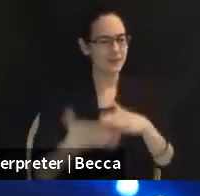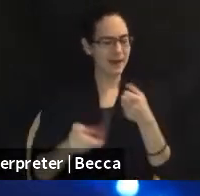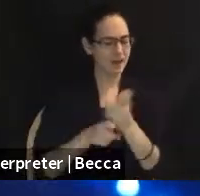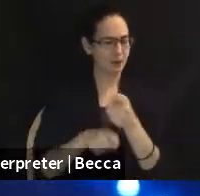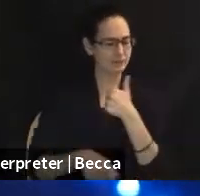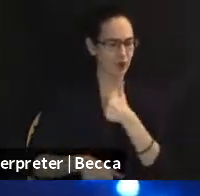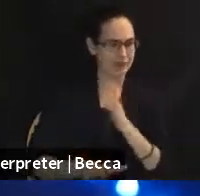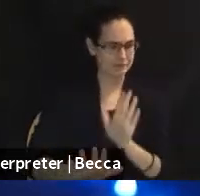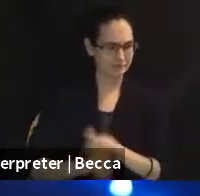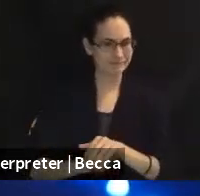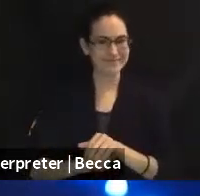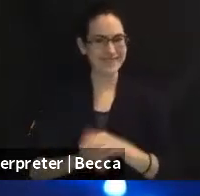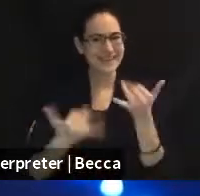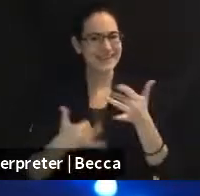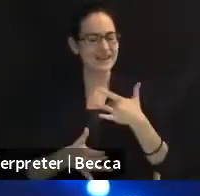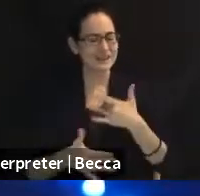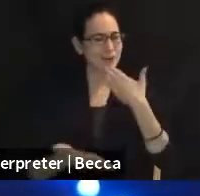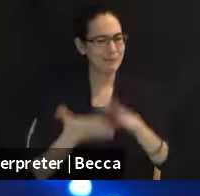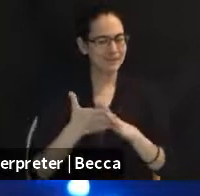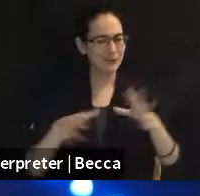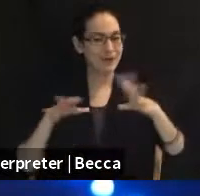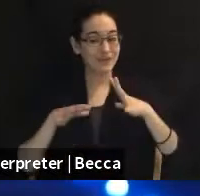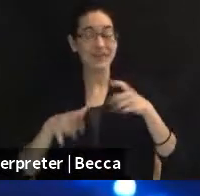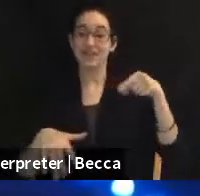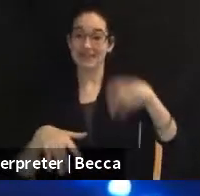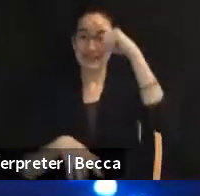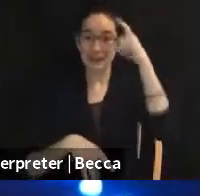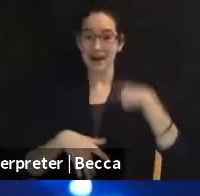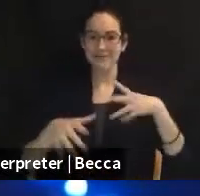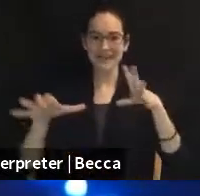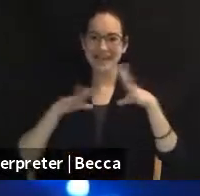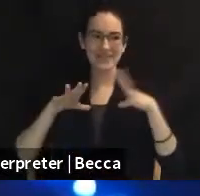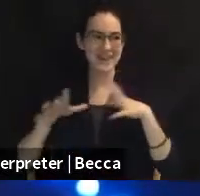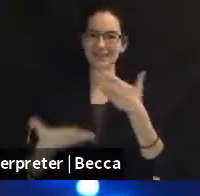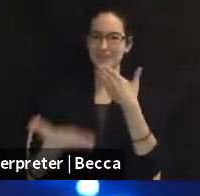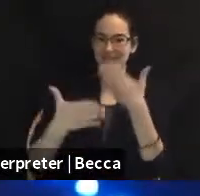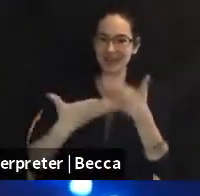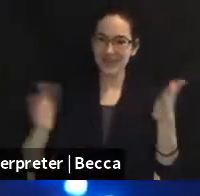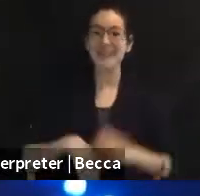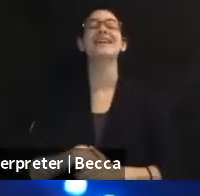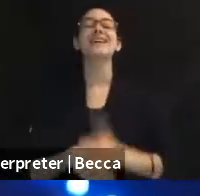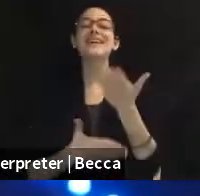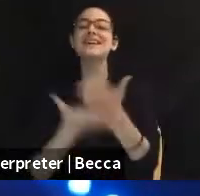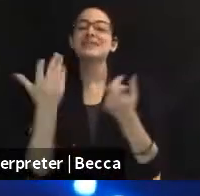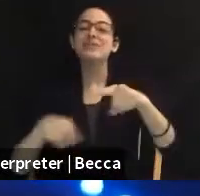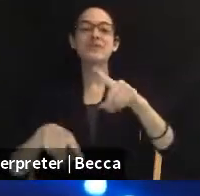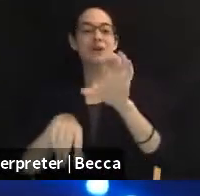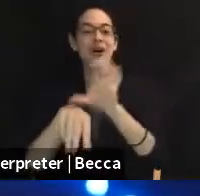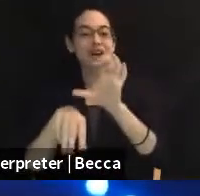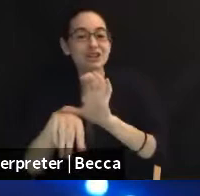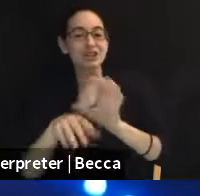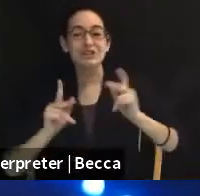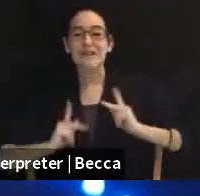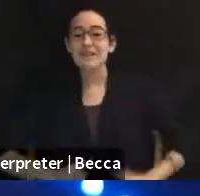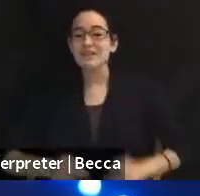sorry. Now you're gonna feel bad for taking a vacation. I'm taking a vacation this summer, so don't feel bad about it. Then some of you are at campuses. Some of you are still home,